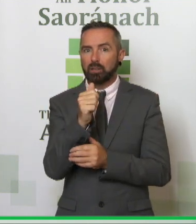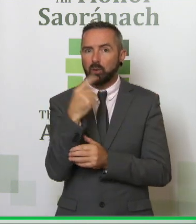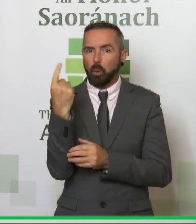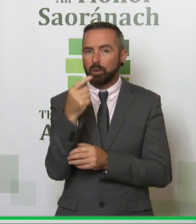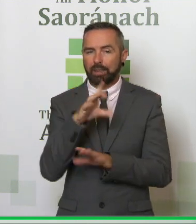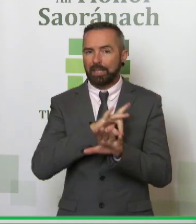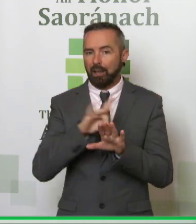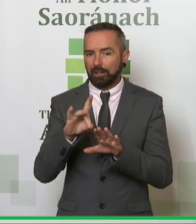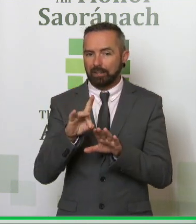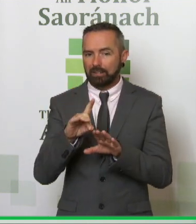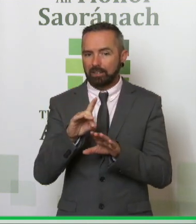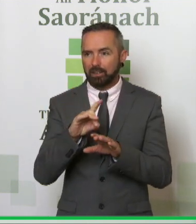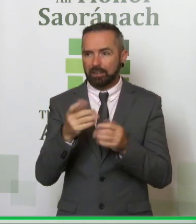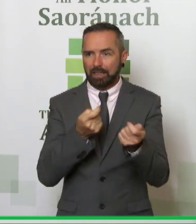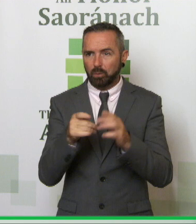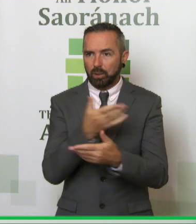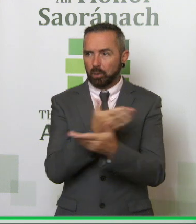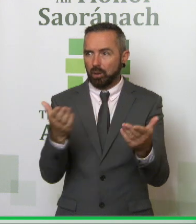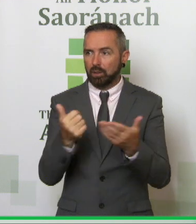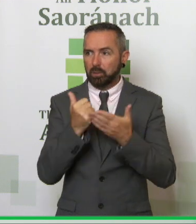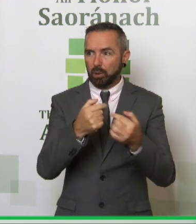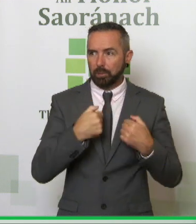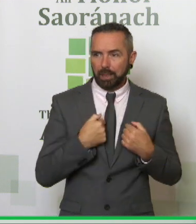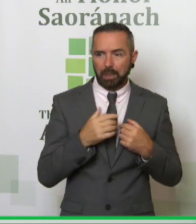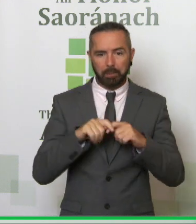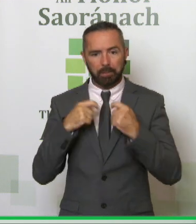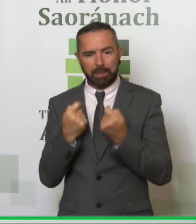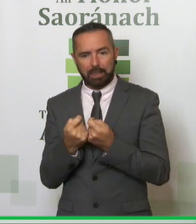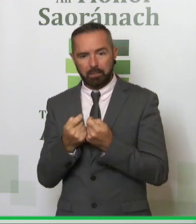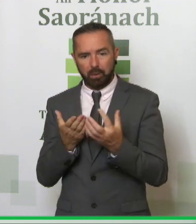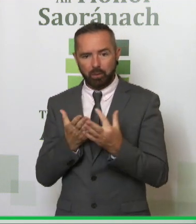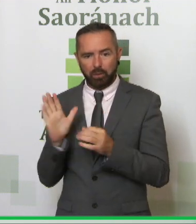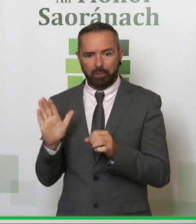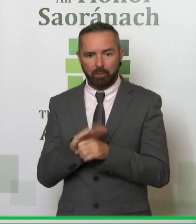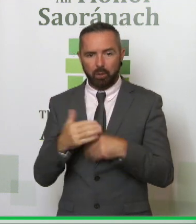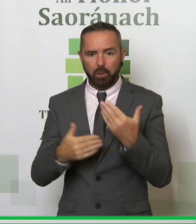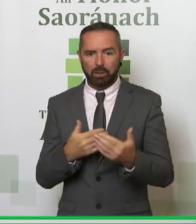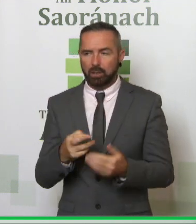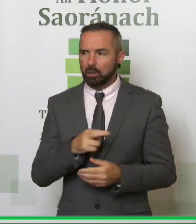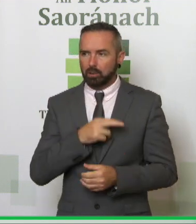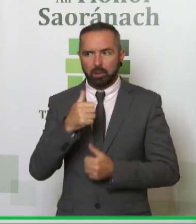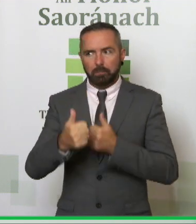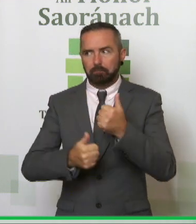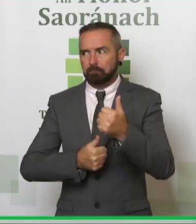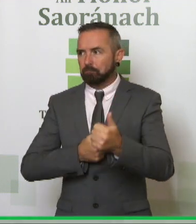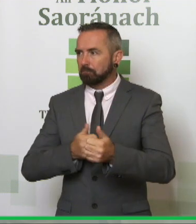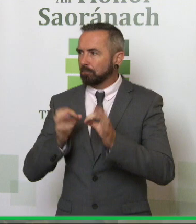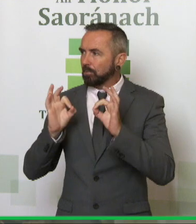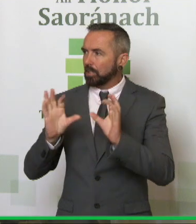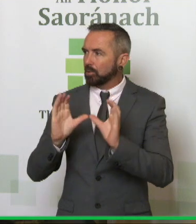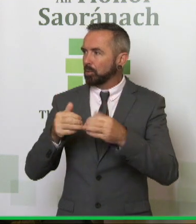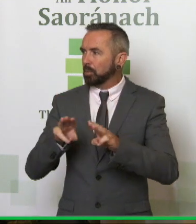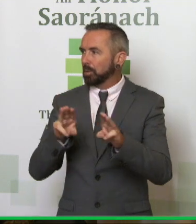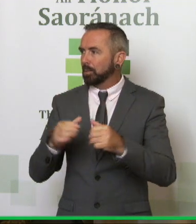of you individually, collectively, supporting me, supporting the team through this process. You're a tremendous bunch of people. You really